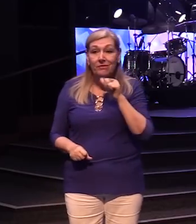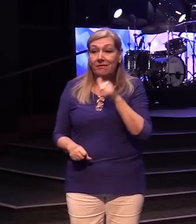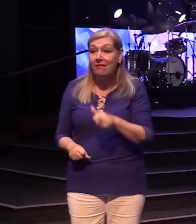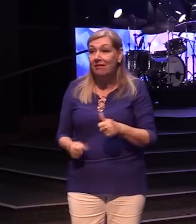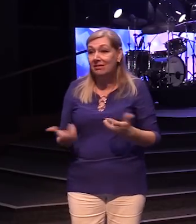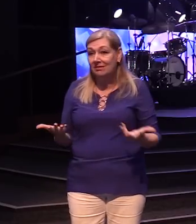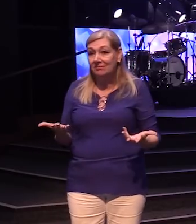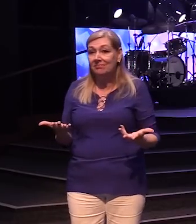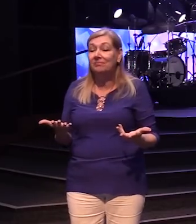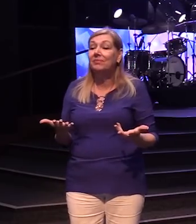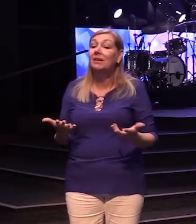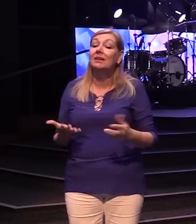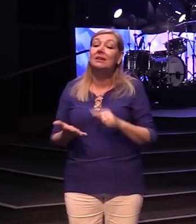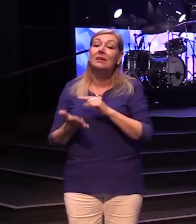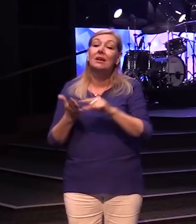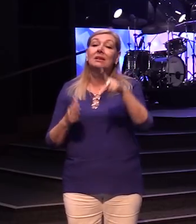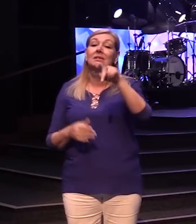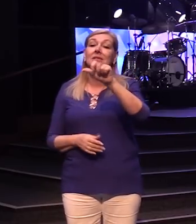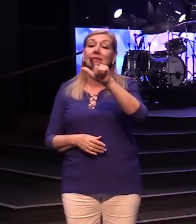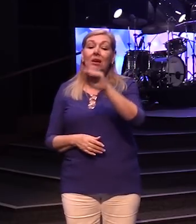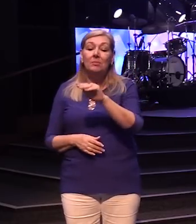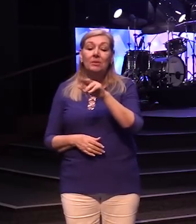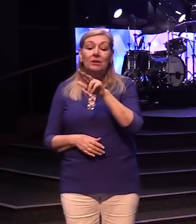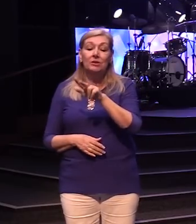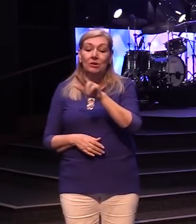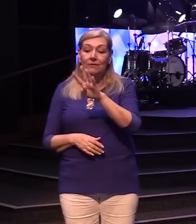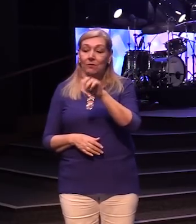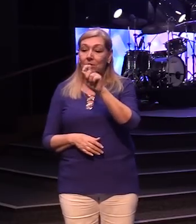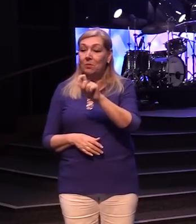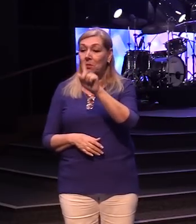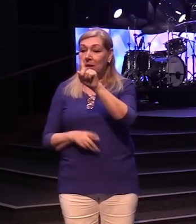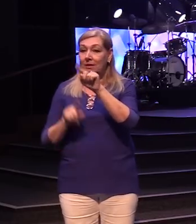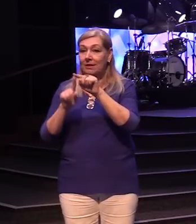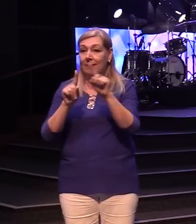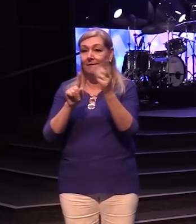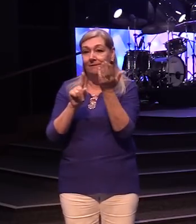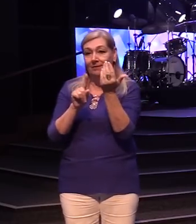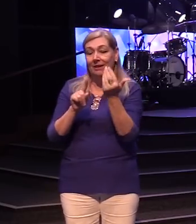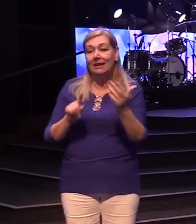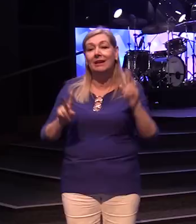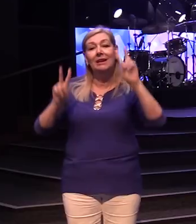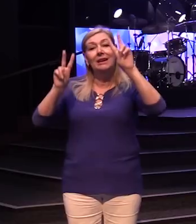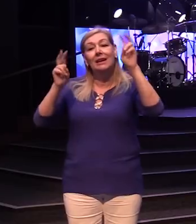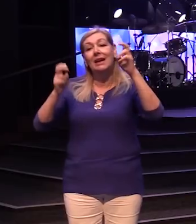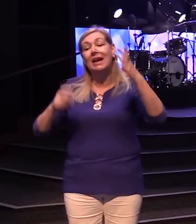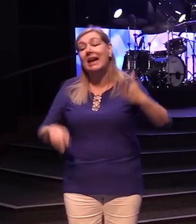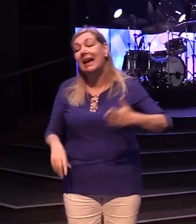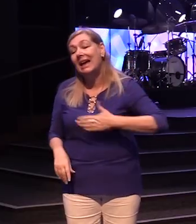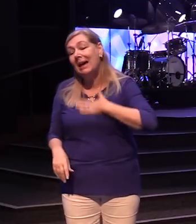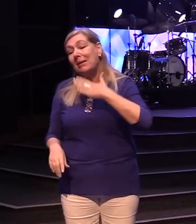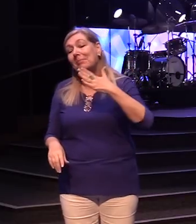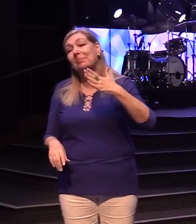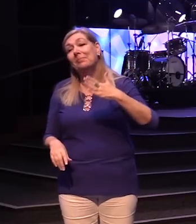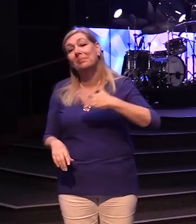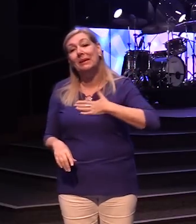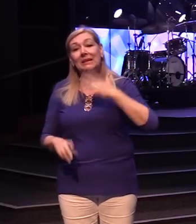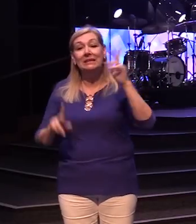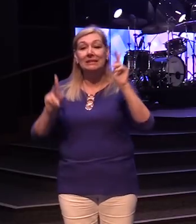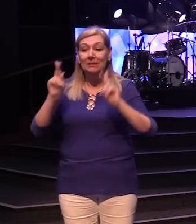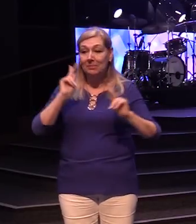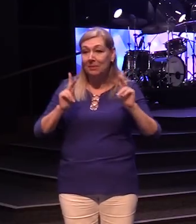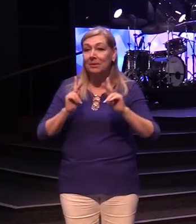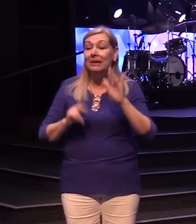Psalm 144 and verse 15 is my favorite. Happy is the people whose God is the